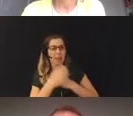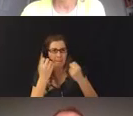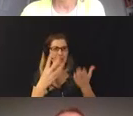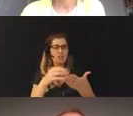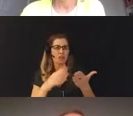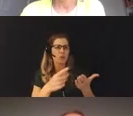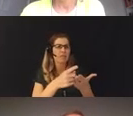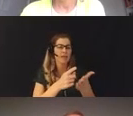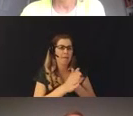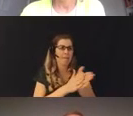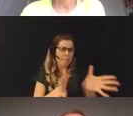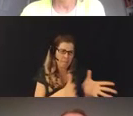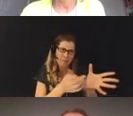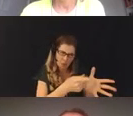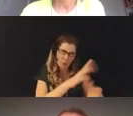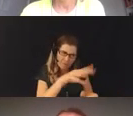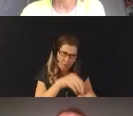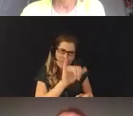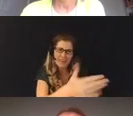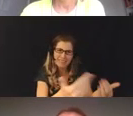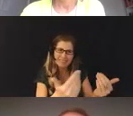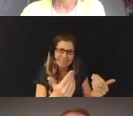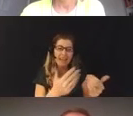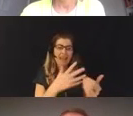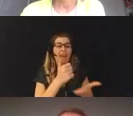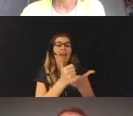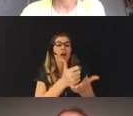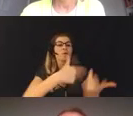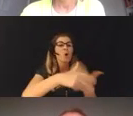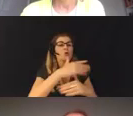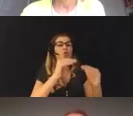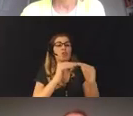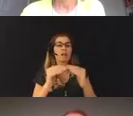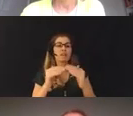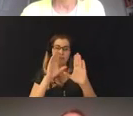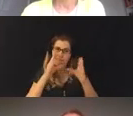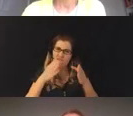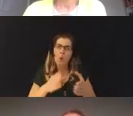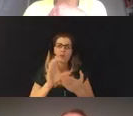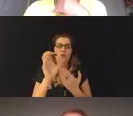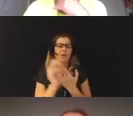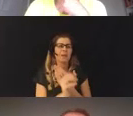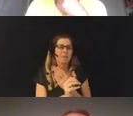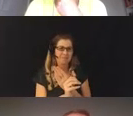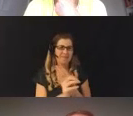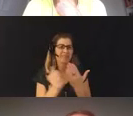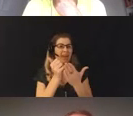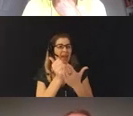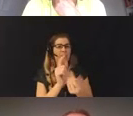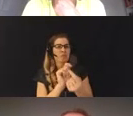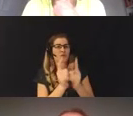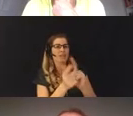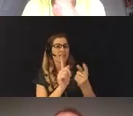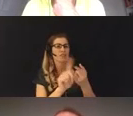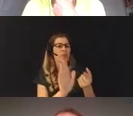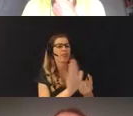writing. And it has resulted in a social justice and equity-focused curriculum meant to reflect and translate students' lived